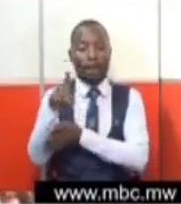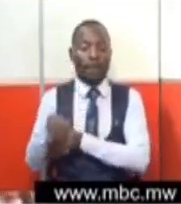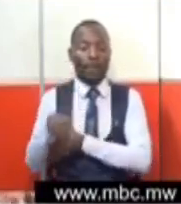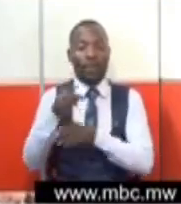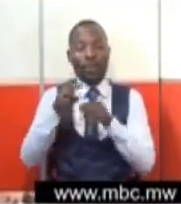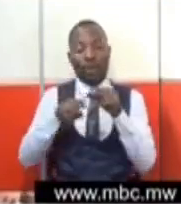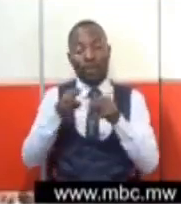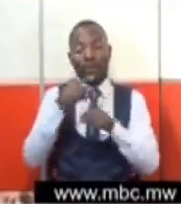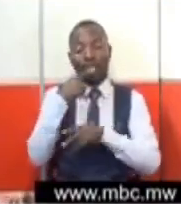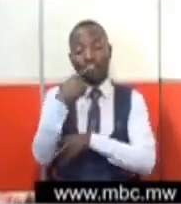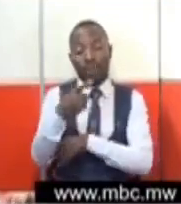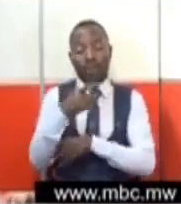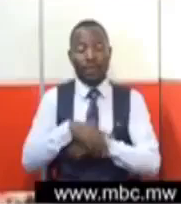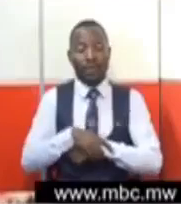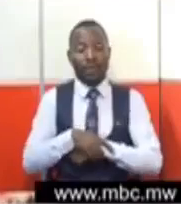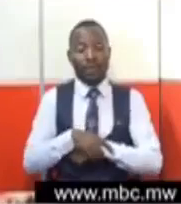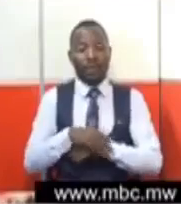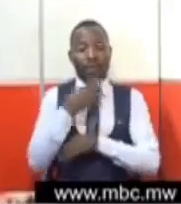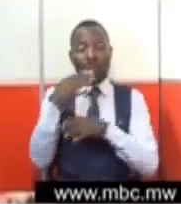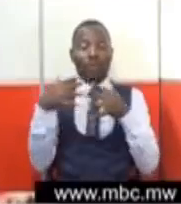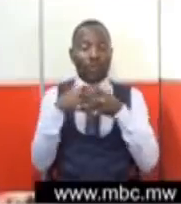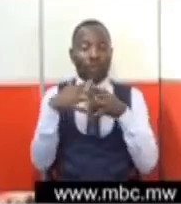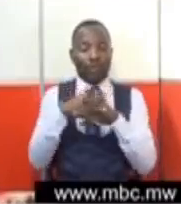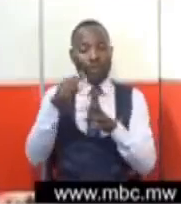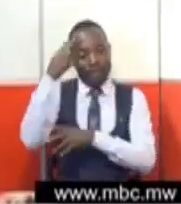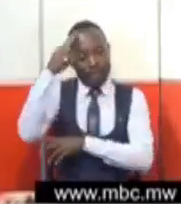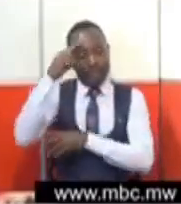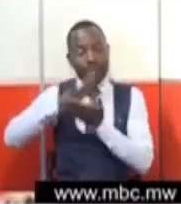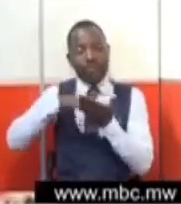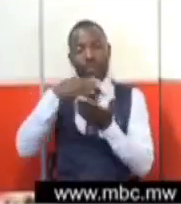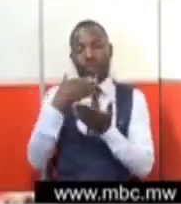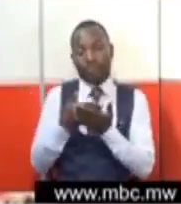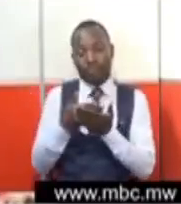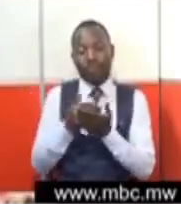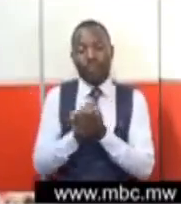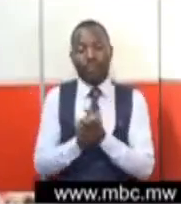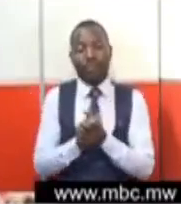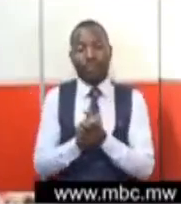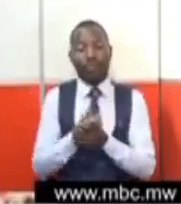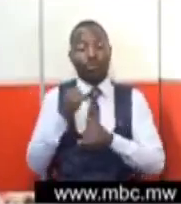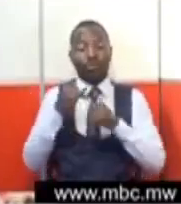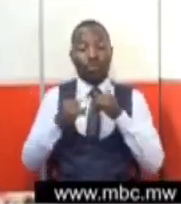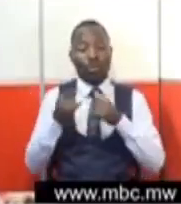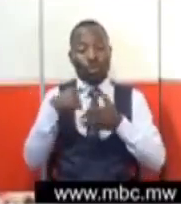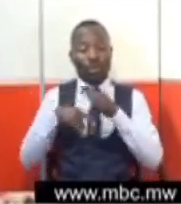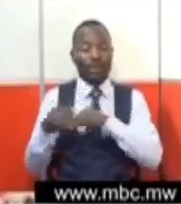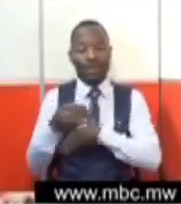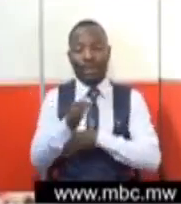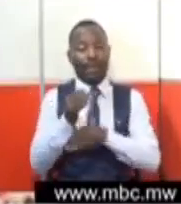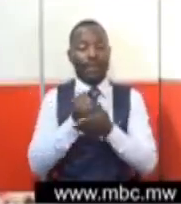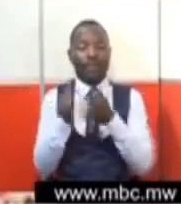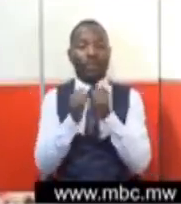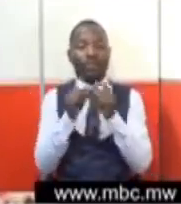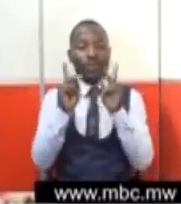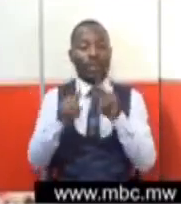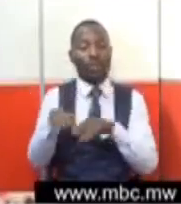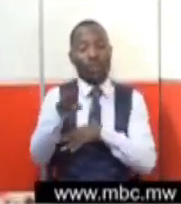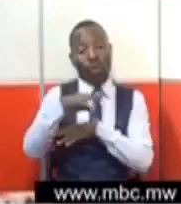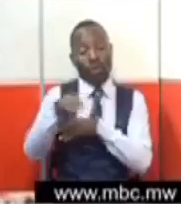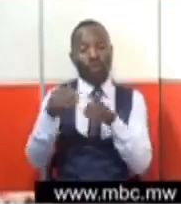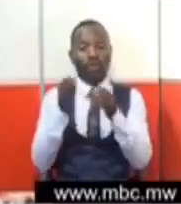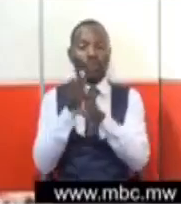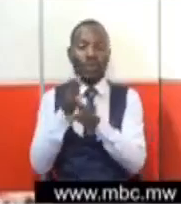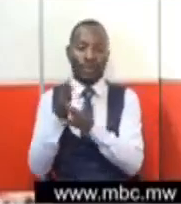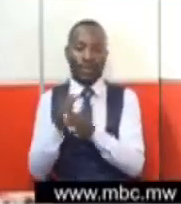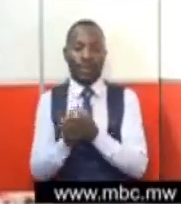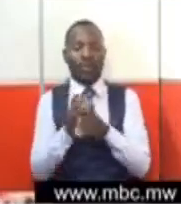Balaka West, Beth Ndewere, commended Dr. Chakwera for depoliticizing NEF loans, which has helped people of all political